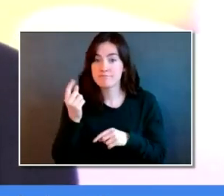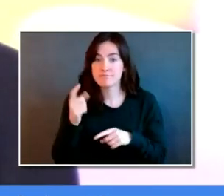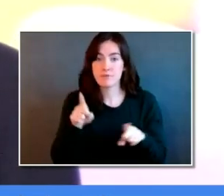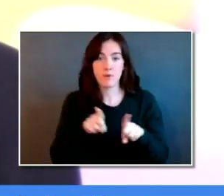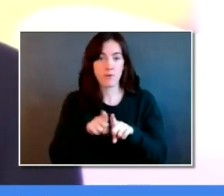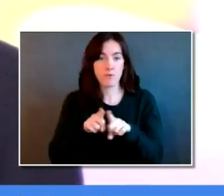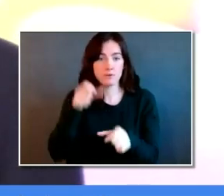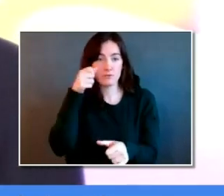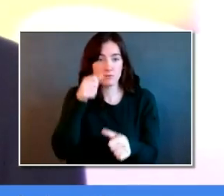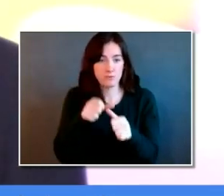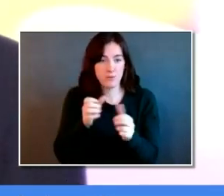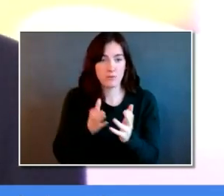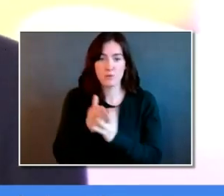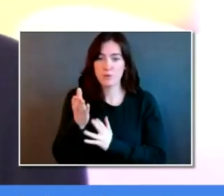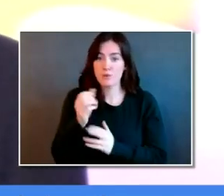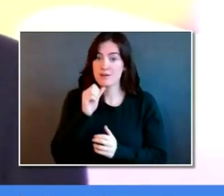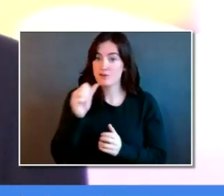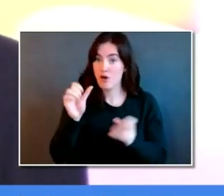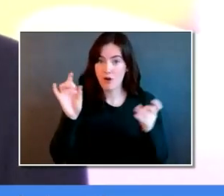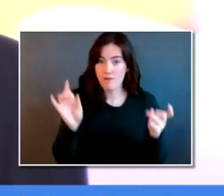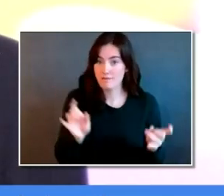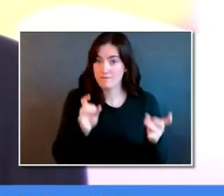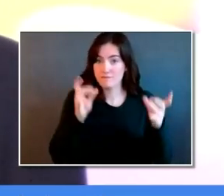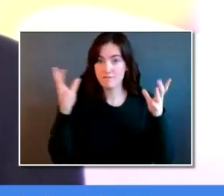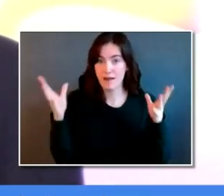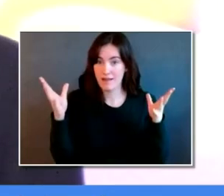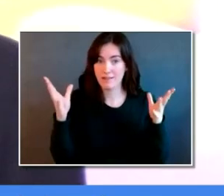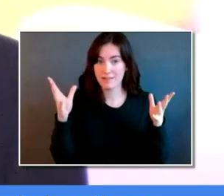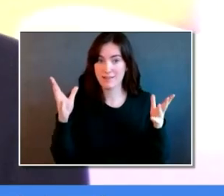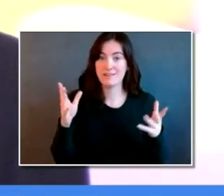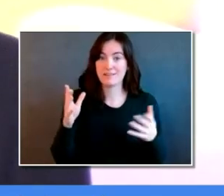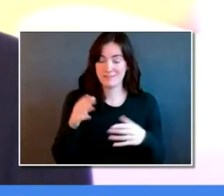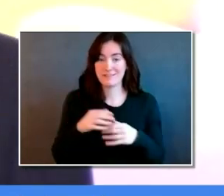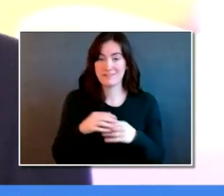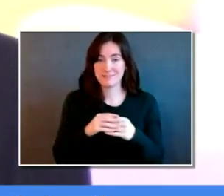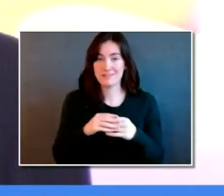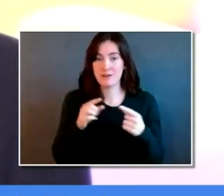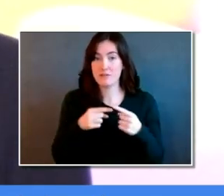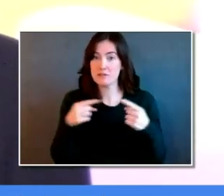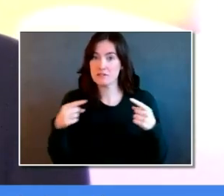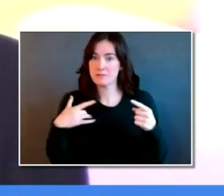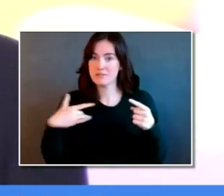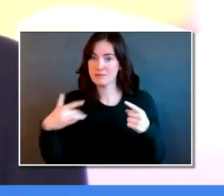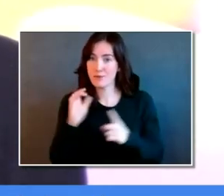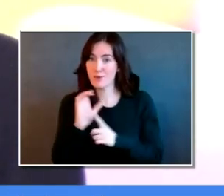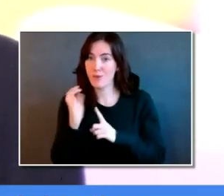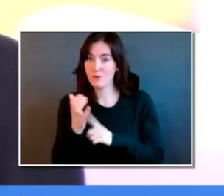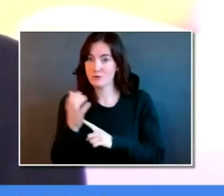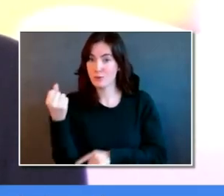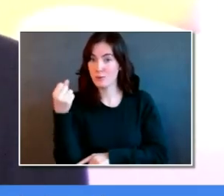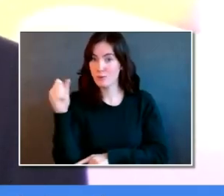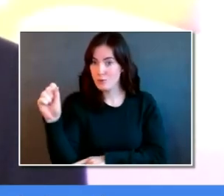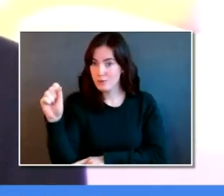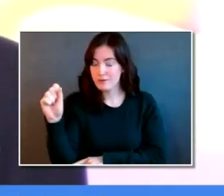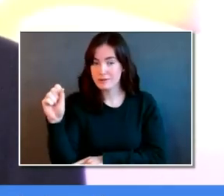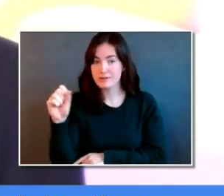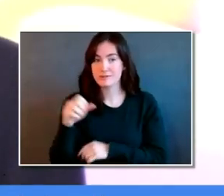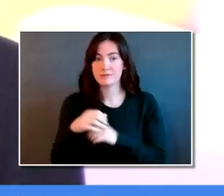nonviolent, countercultural movement, as an instrument